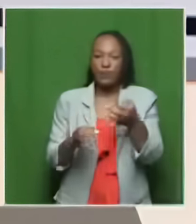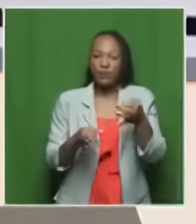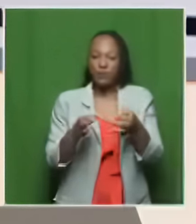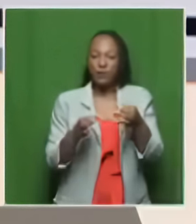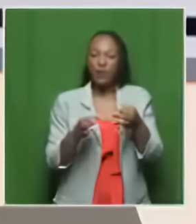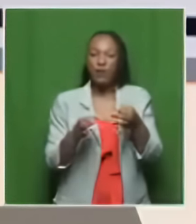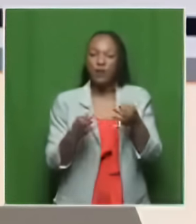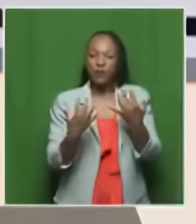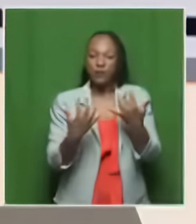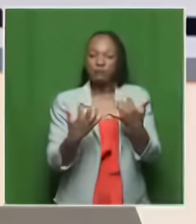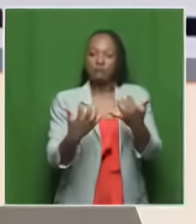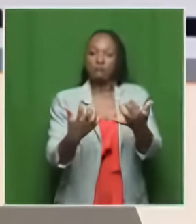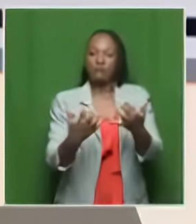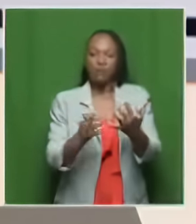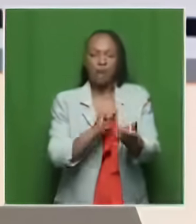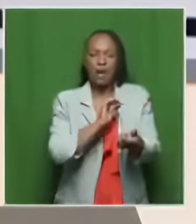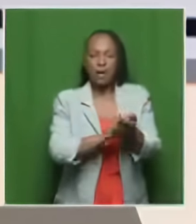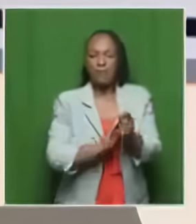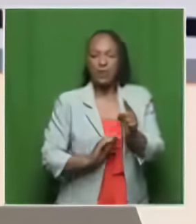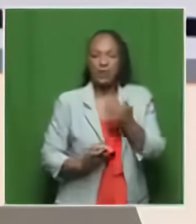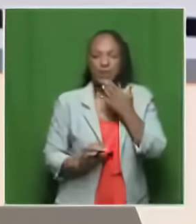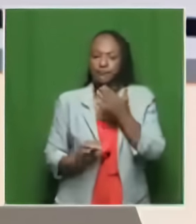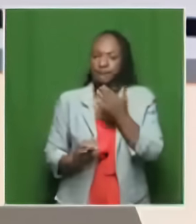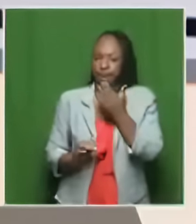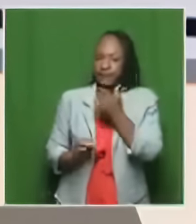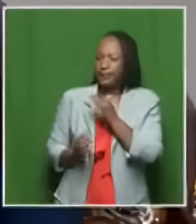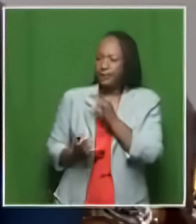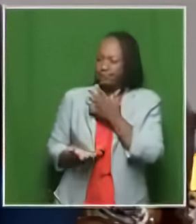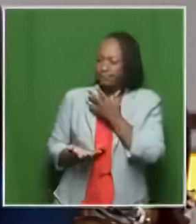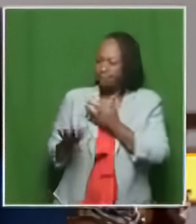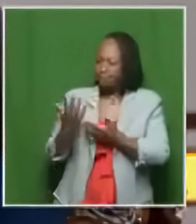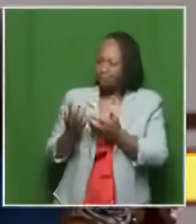party what will happen, but let's talk about that. Well,